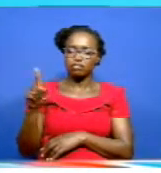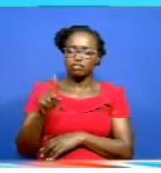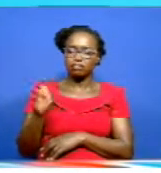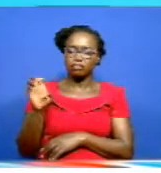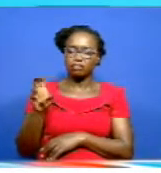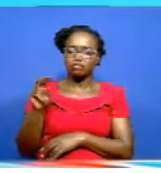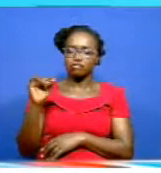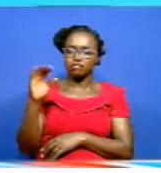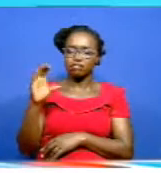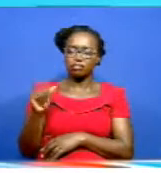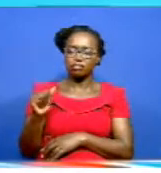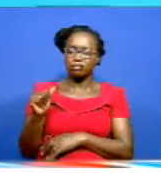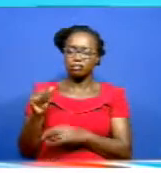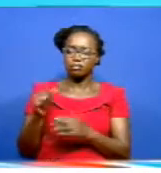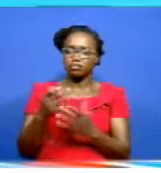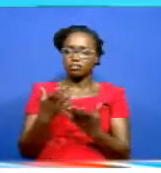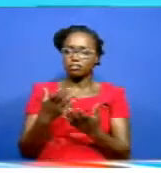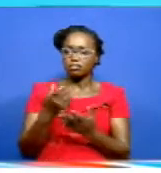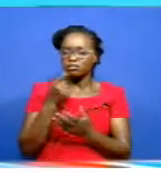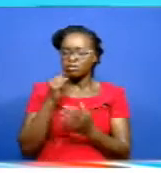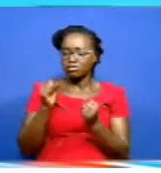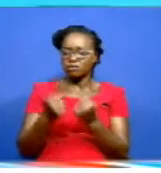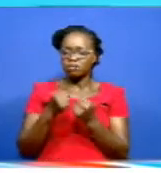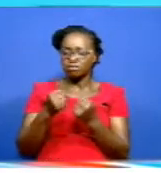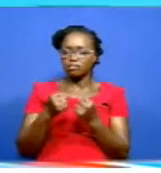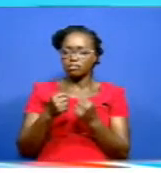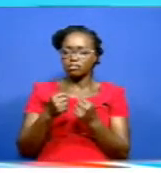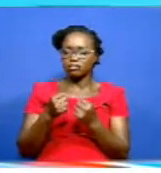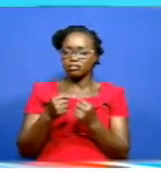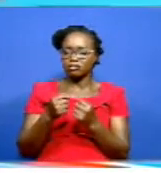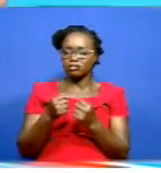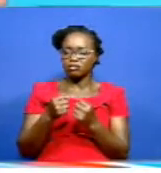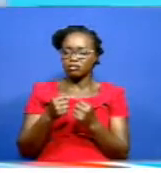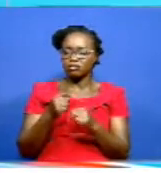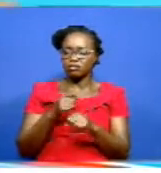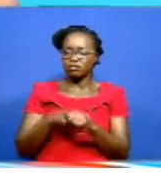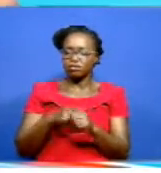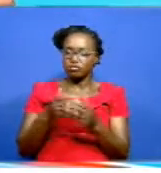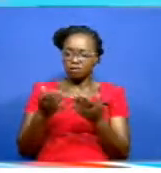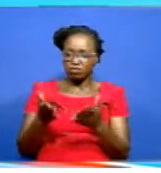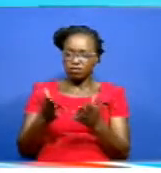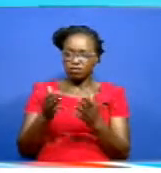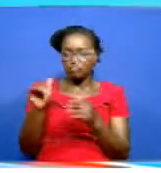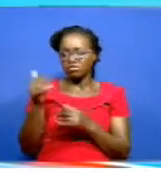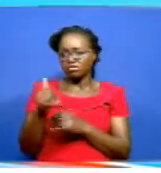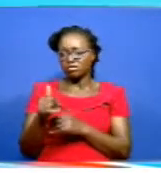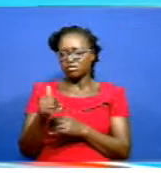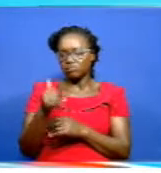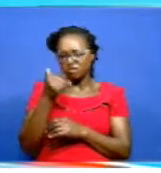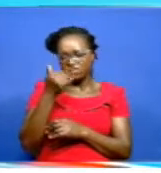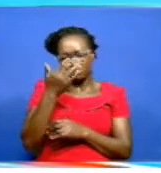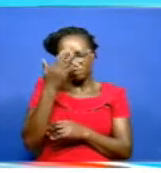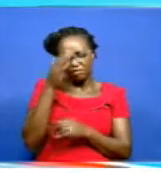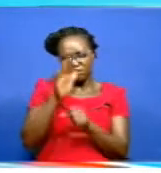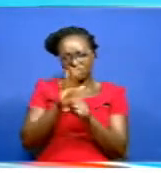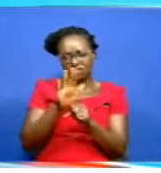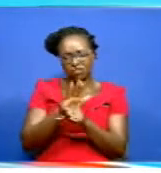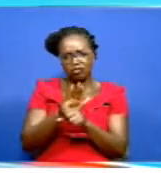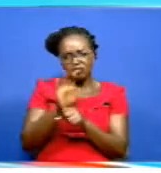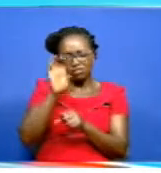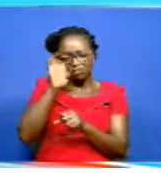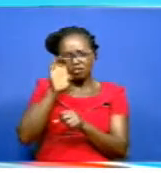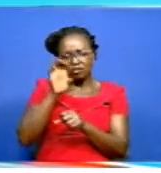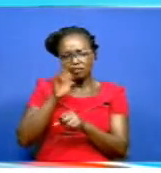the complications that have been mentioned, they are not tied to the jab. And why is it that we are seeing a lot of European nations as opposed